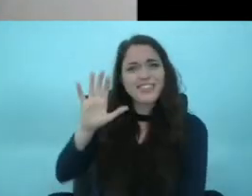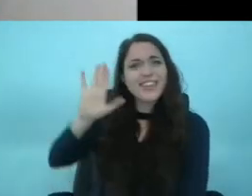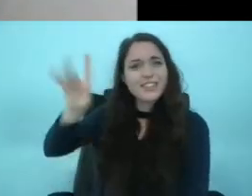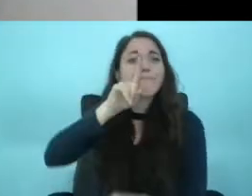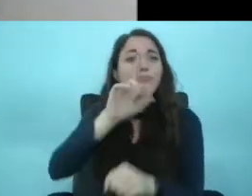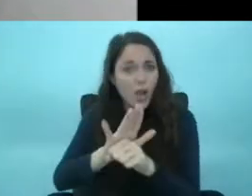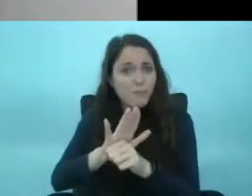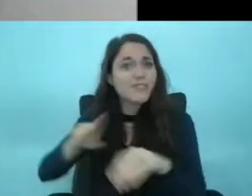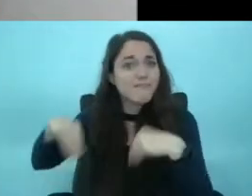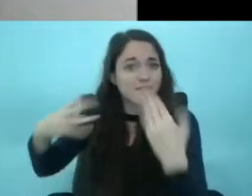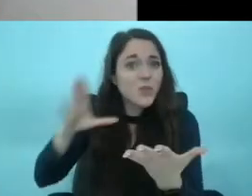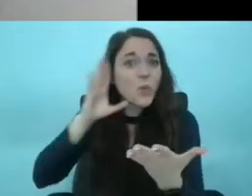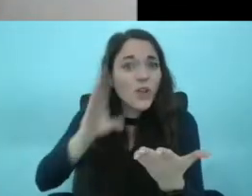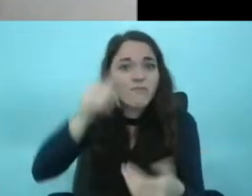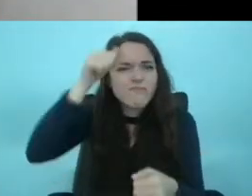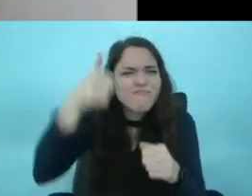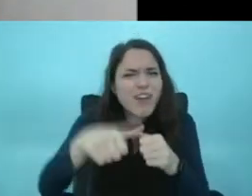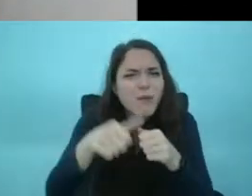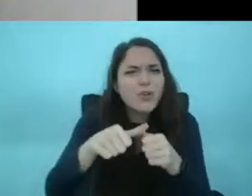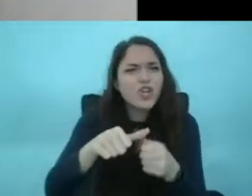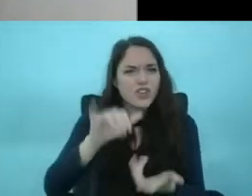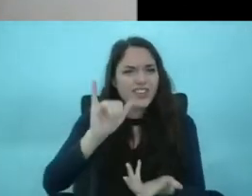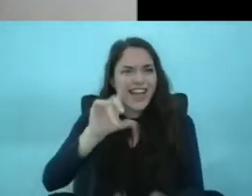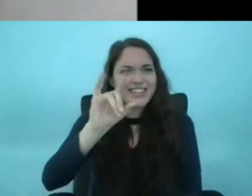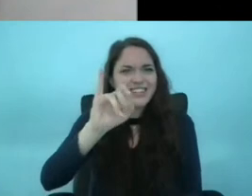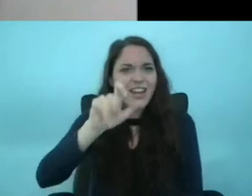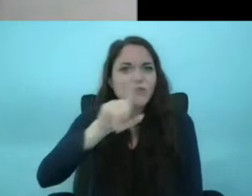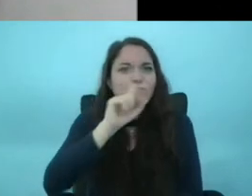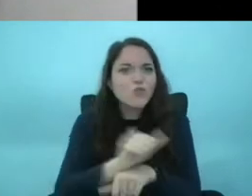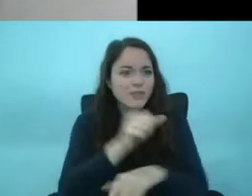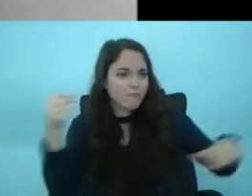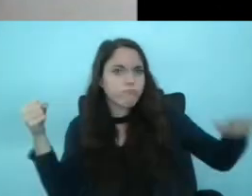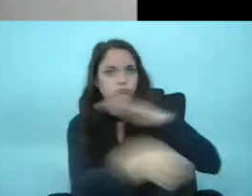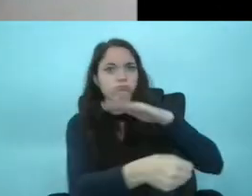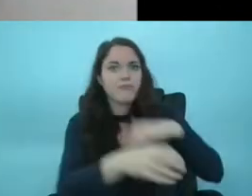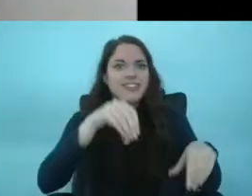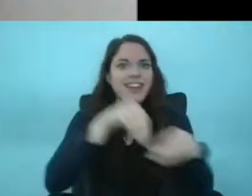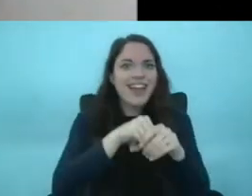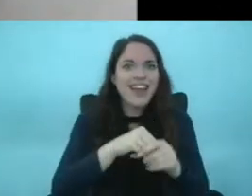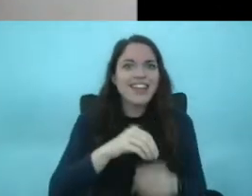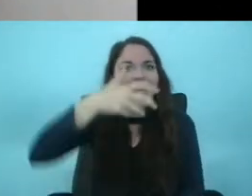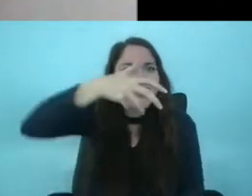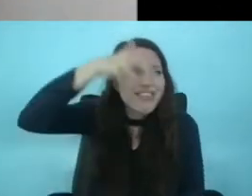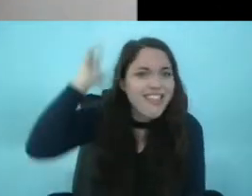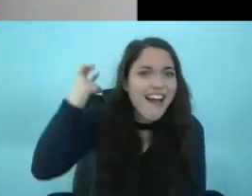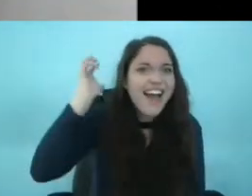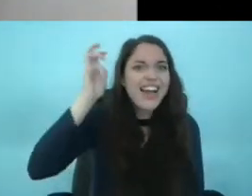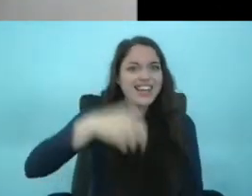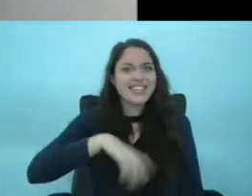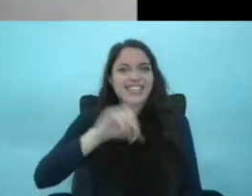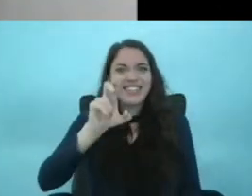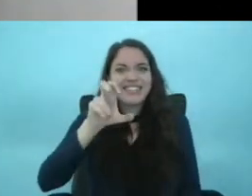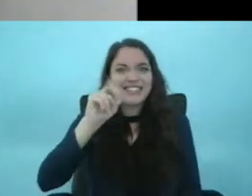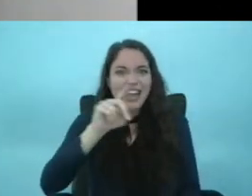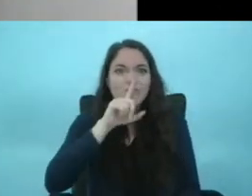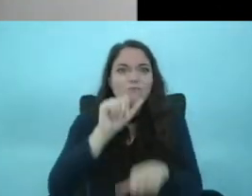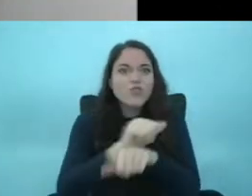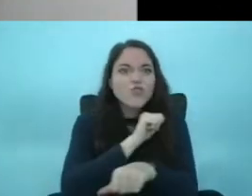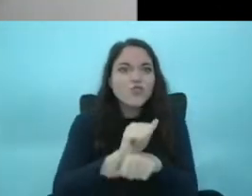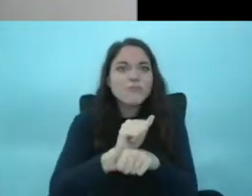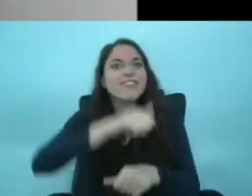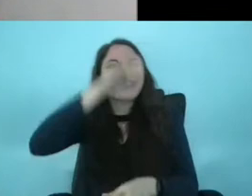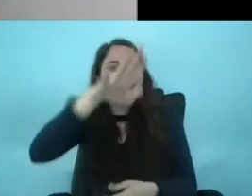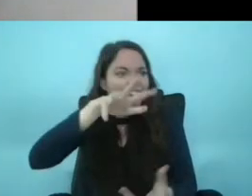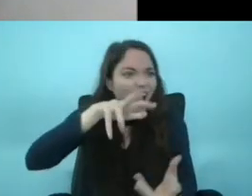Shut the mouth of the lion, put out raging fires, escape from the edge